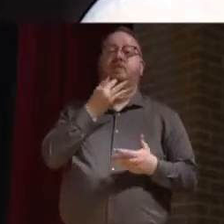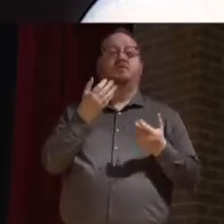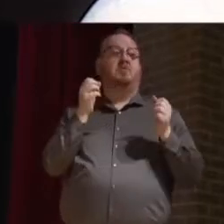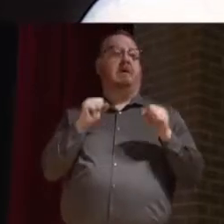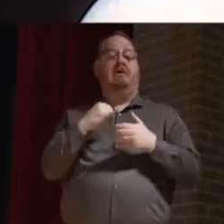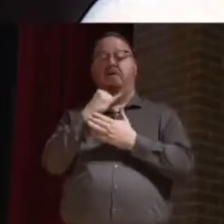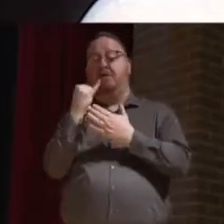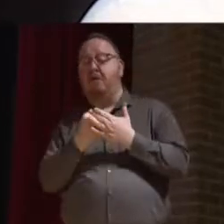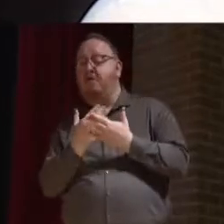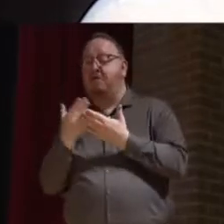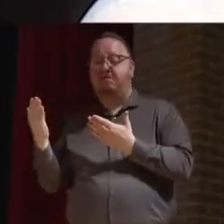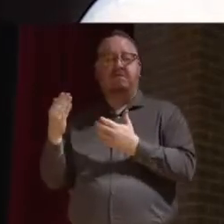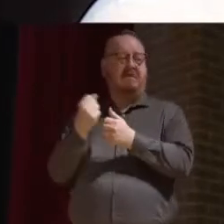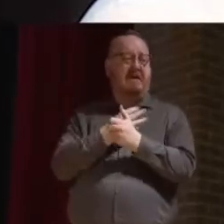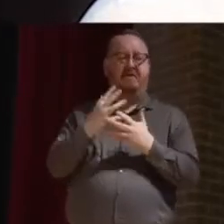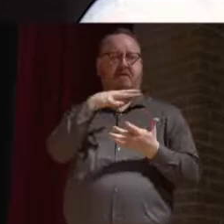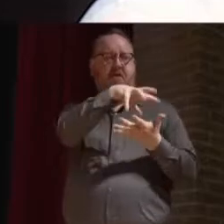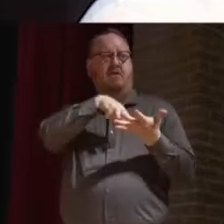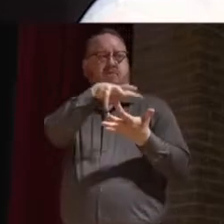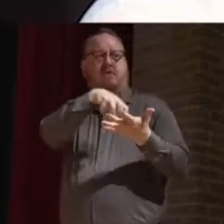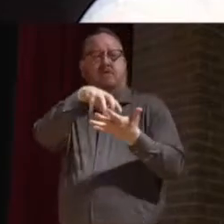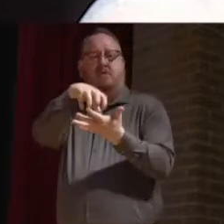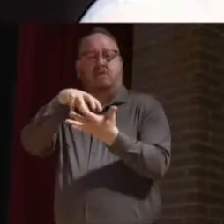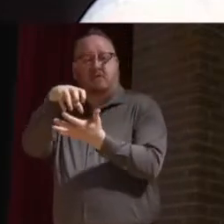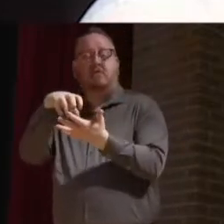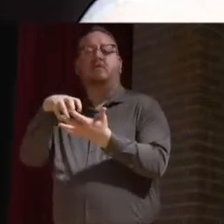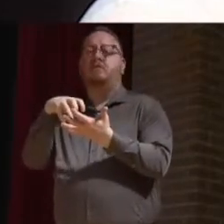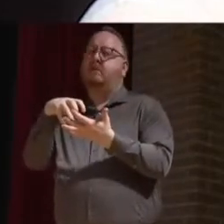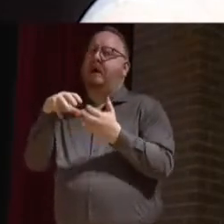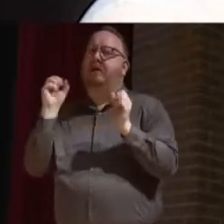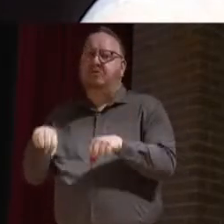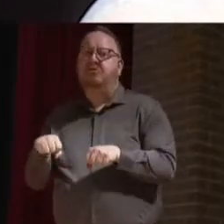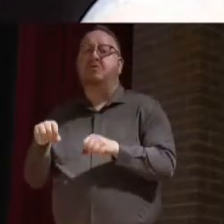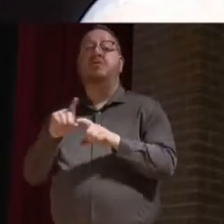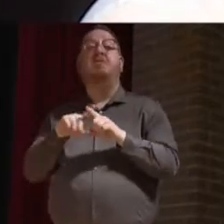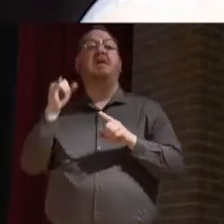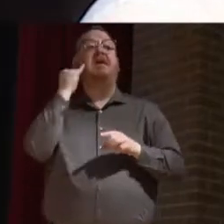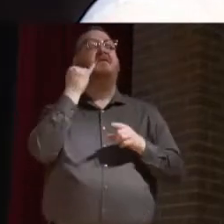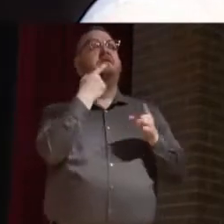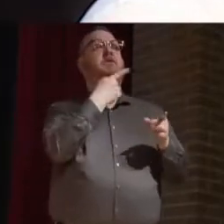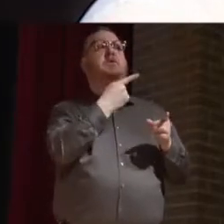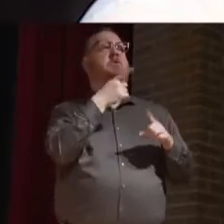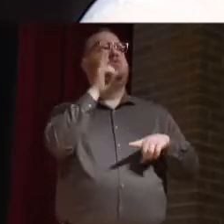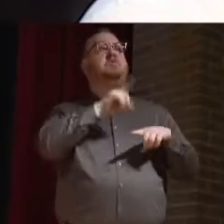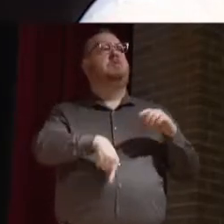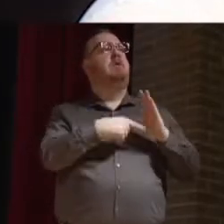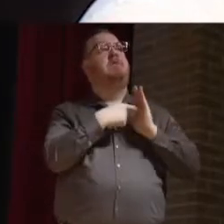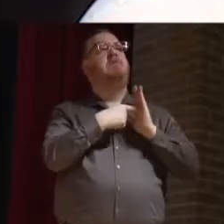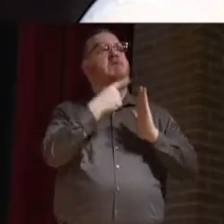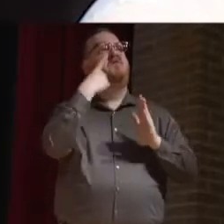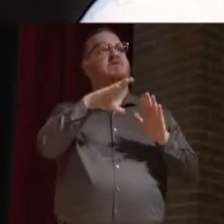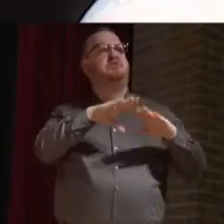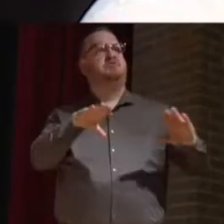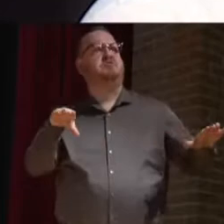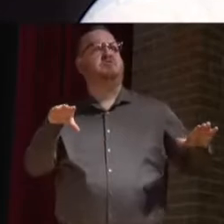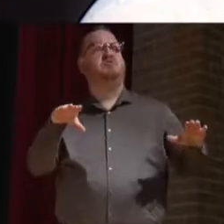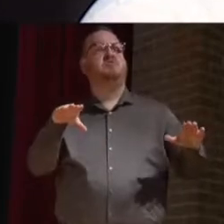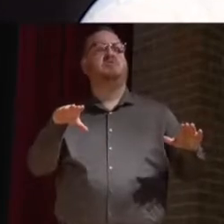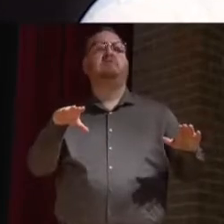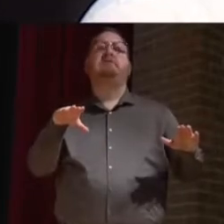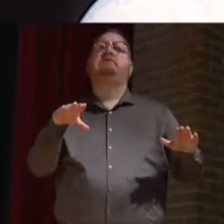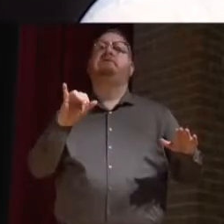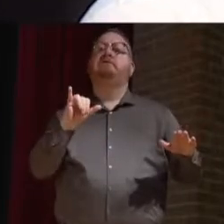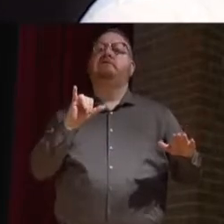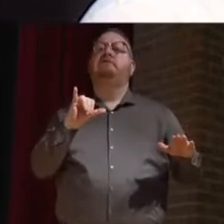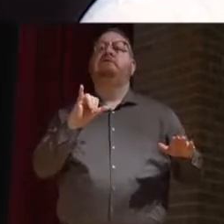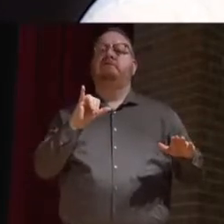karate, I can take away everything. But if I take away her ability to interact and be a good model for the little kids in the street or in the neighborhood, that's